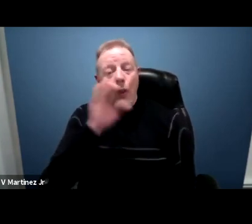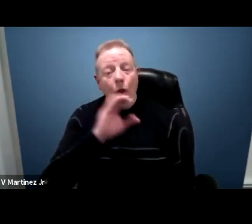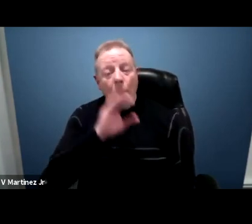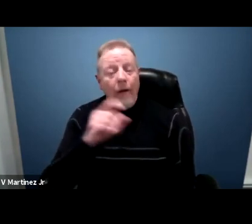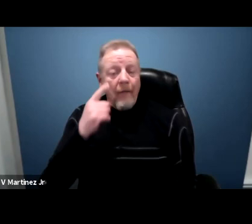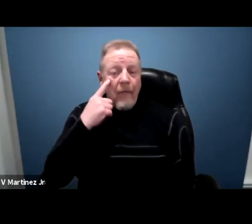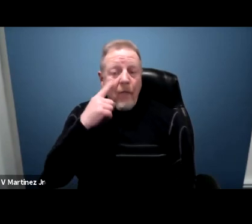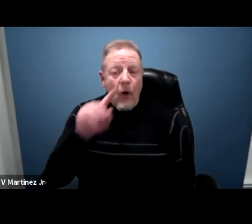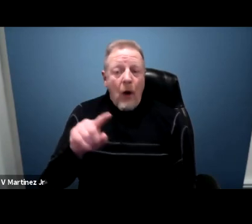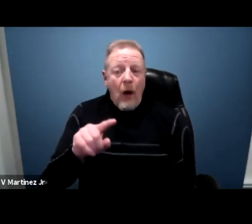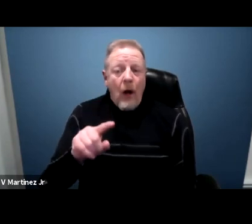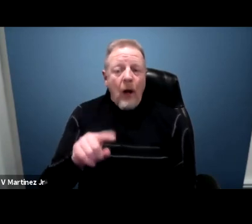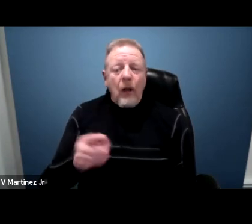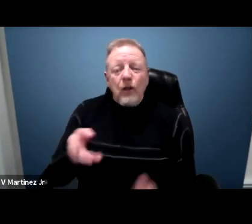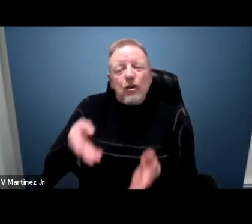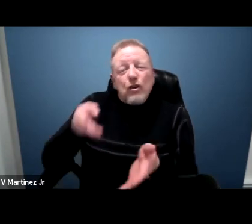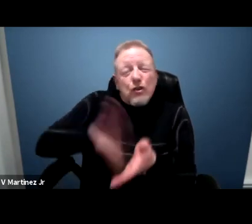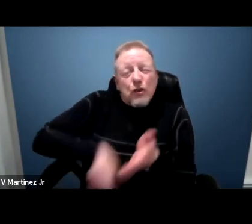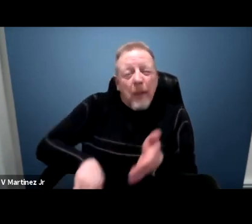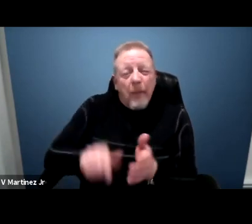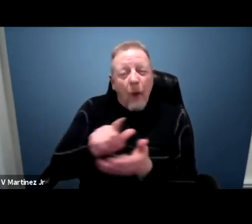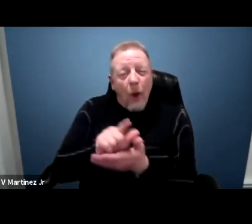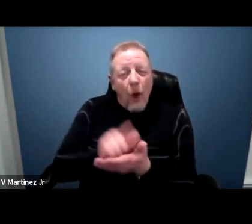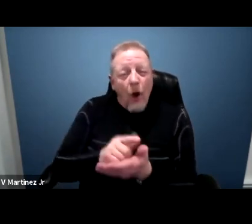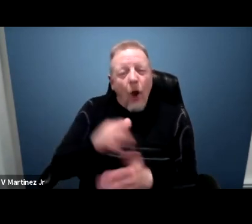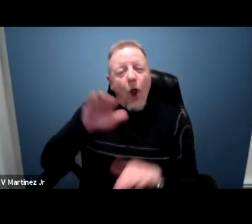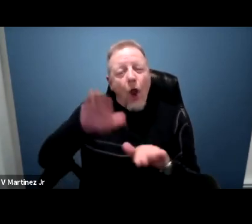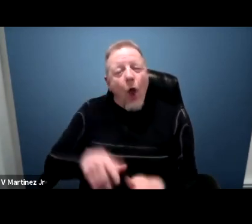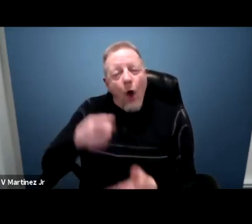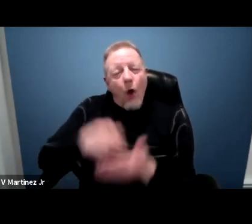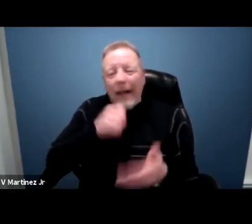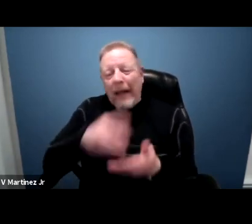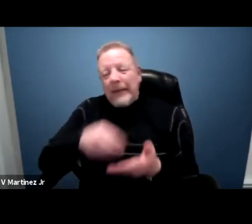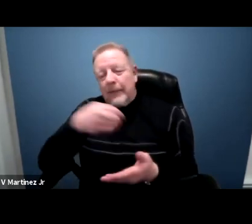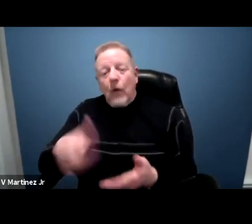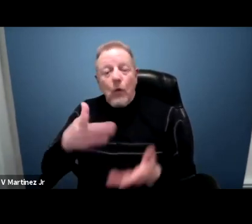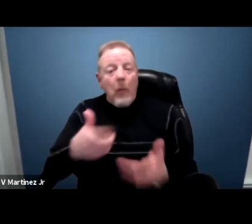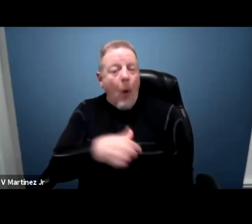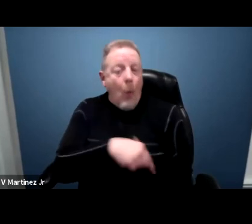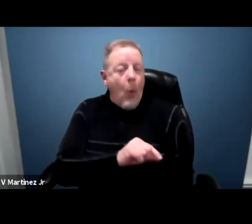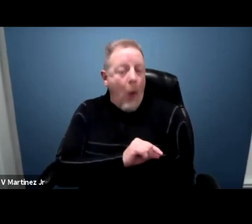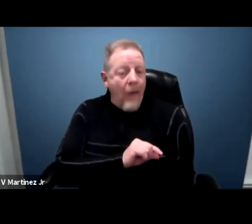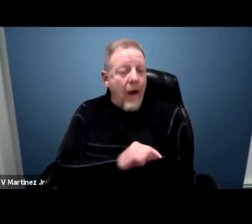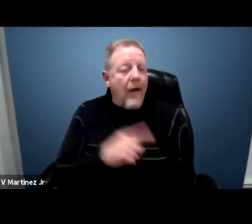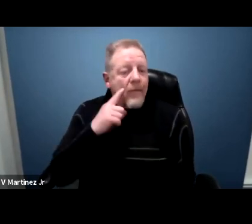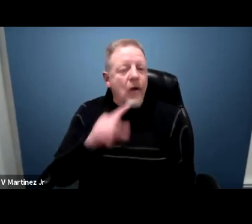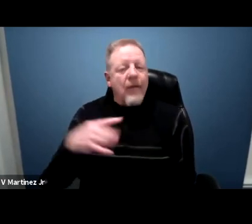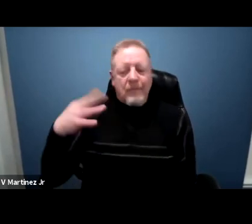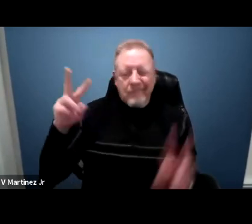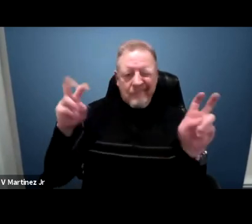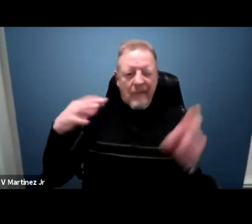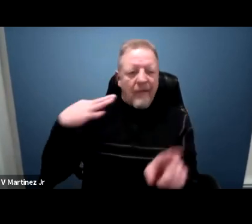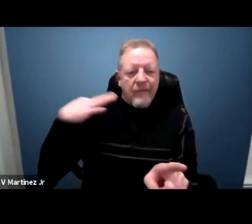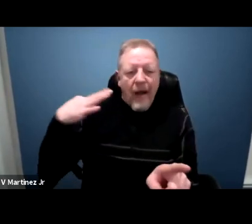for low-cost legal assistance, you might qualify for the Volunteer Lawyers Project. Not everybody qualifies for